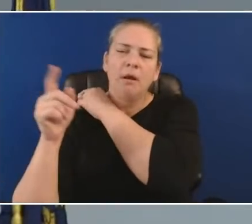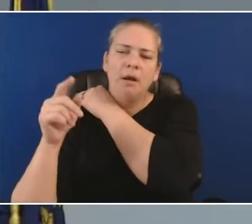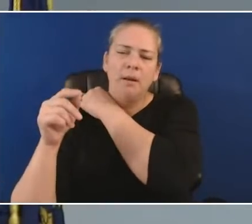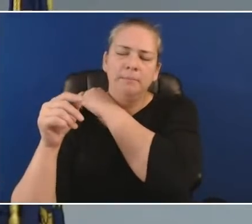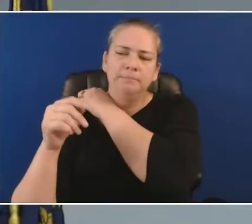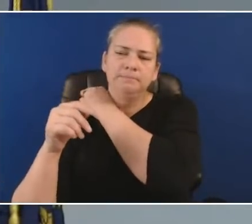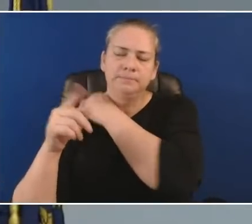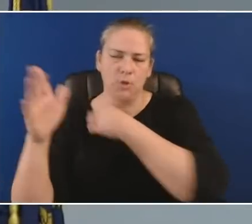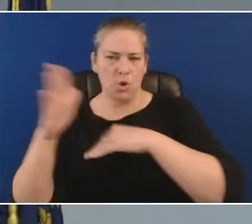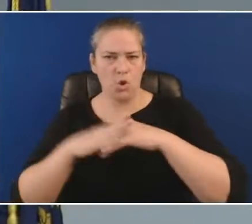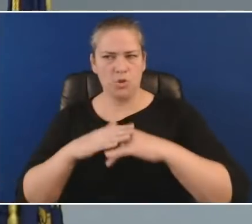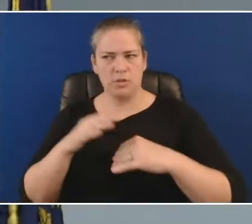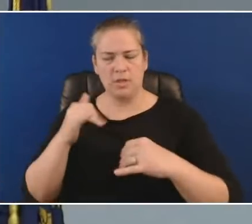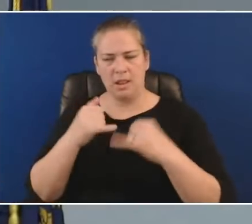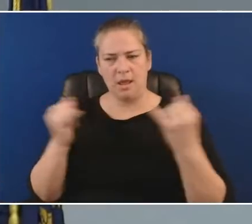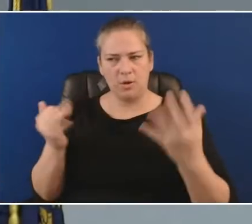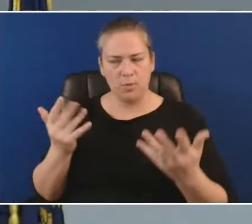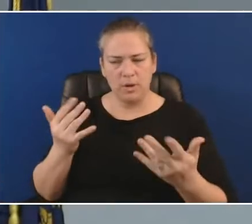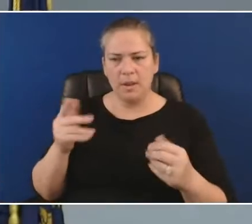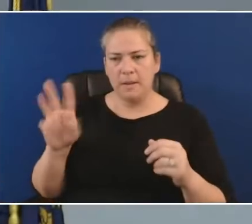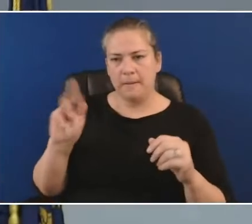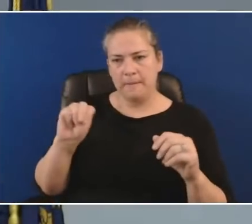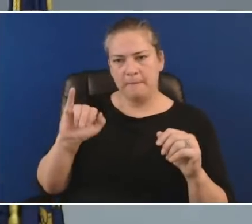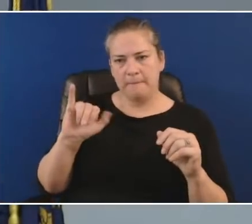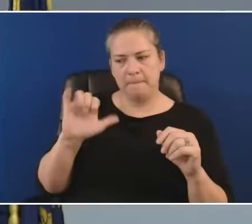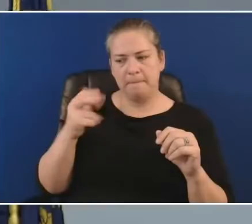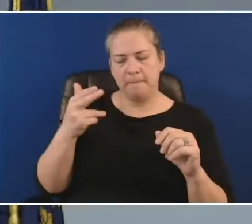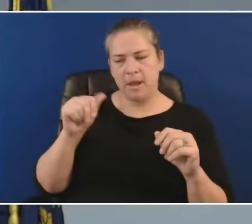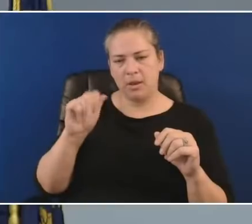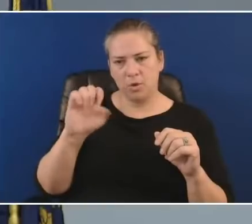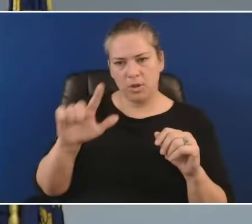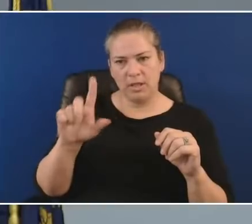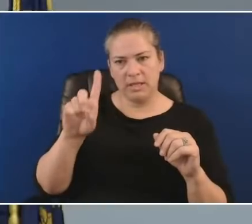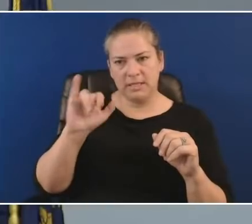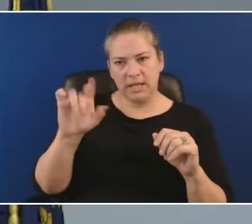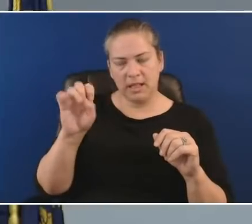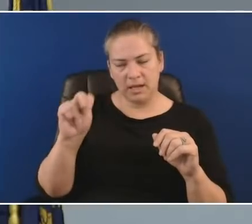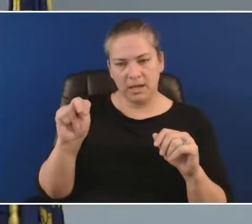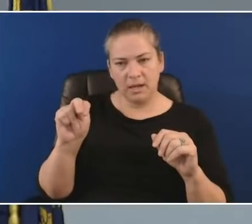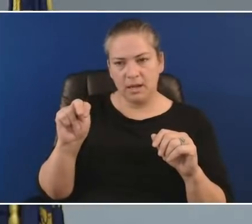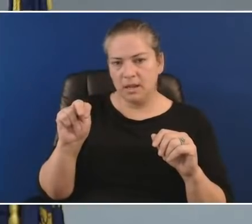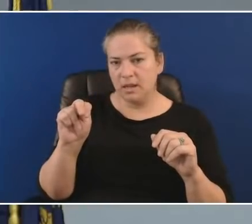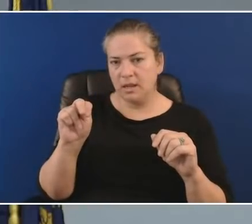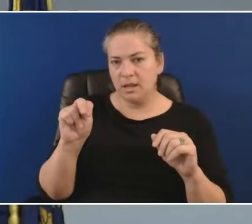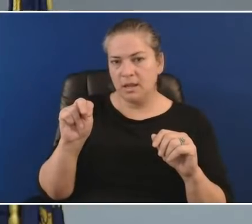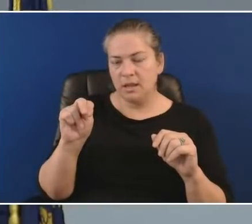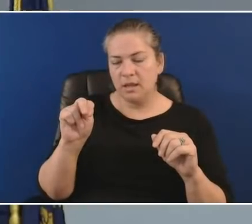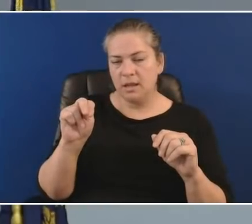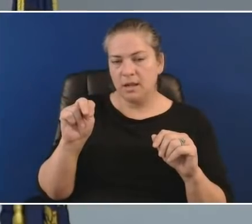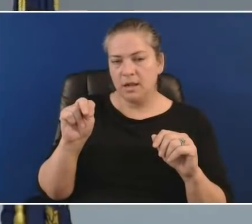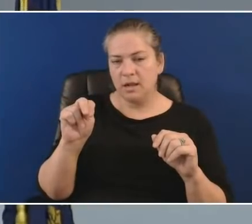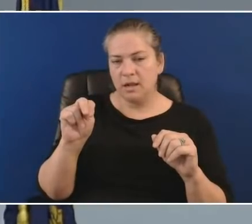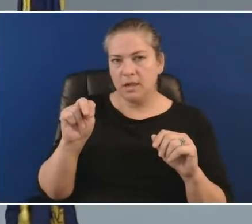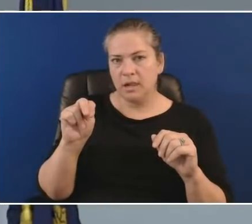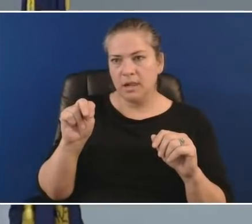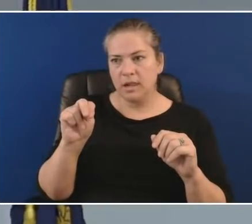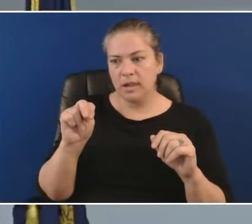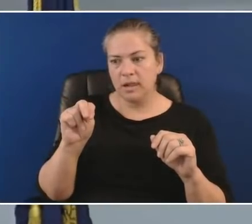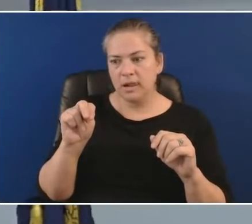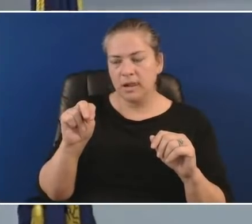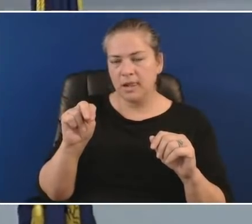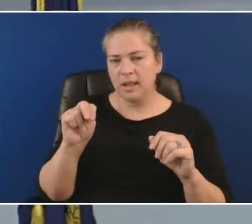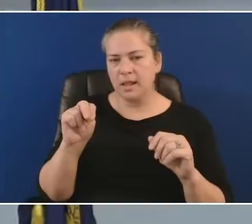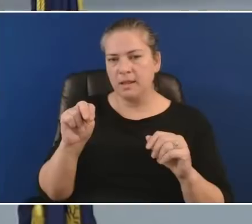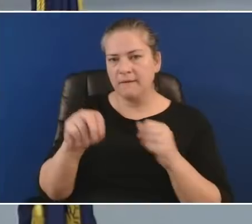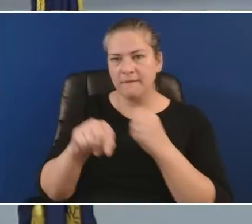on the line. Do we have Michael Dillon Payne? Where's Michael? We have him virtually,